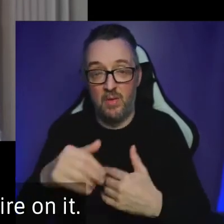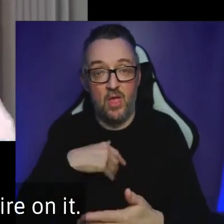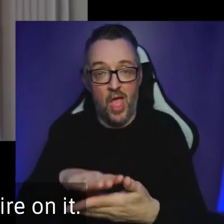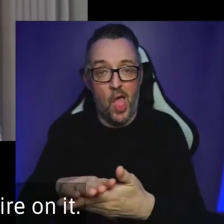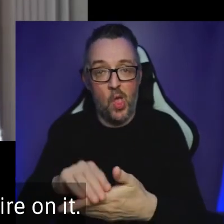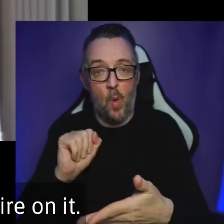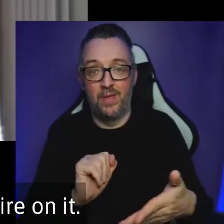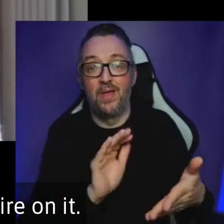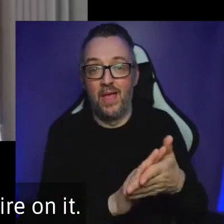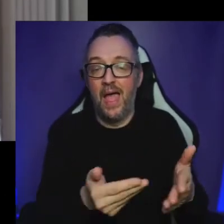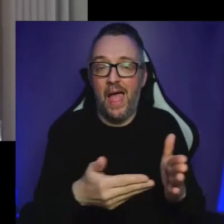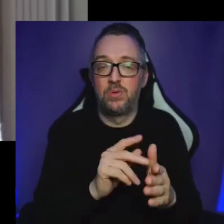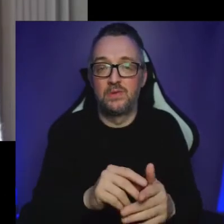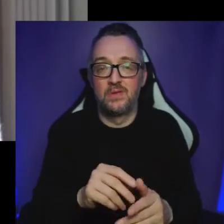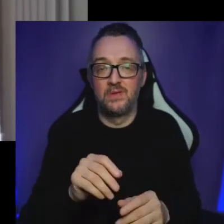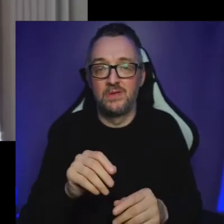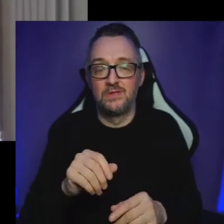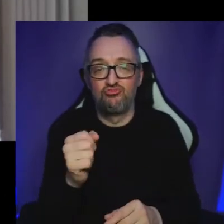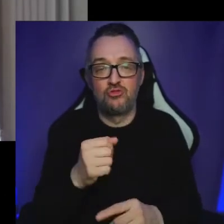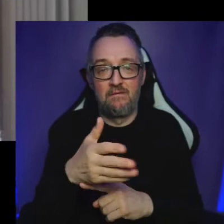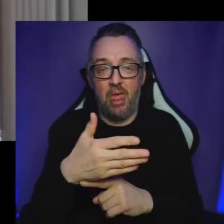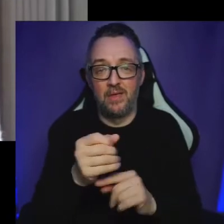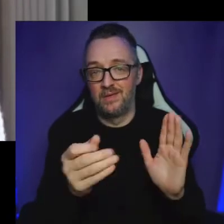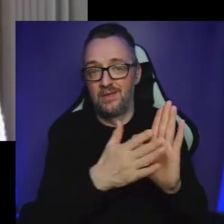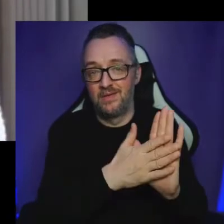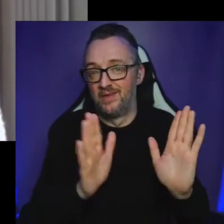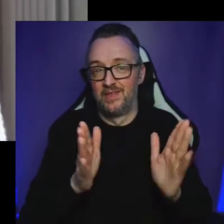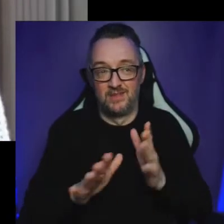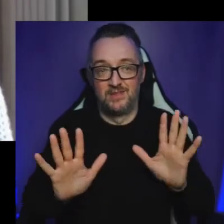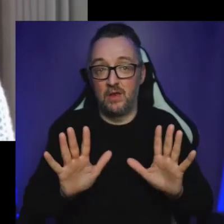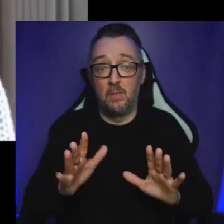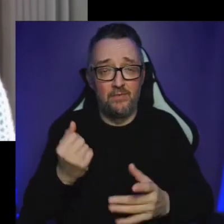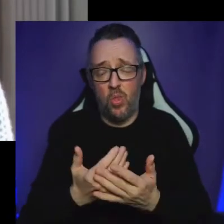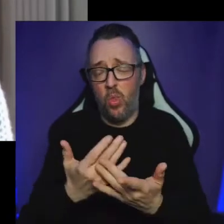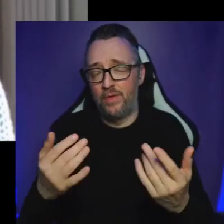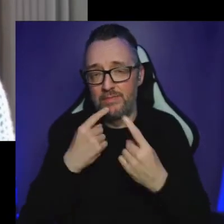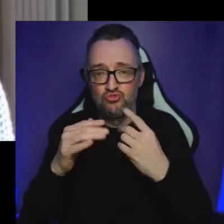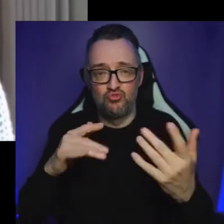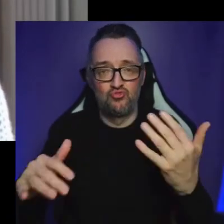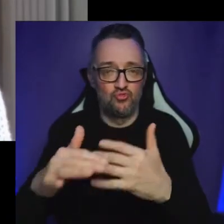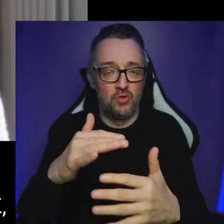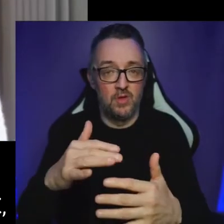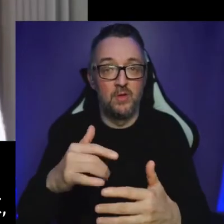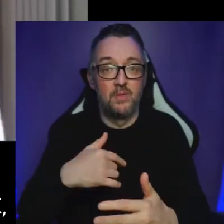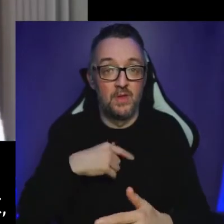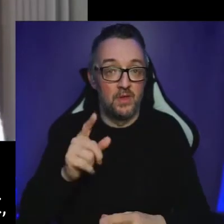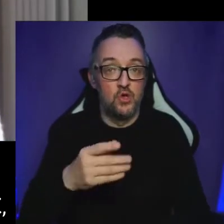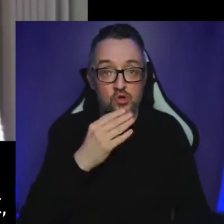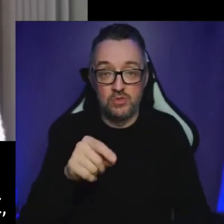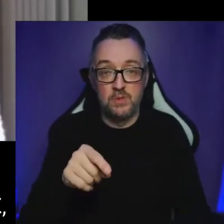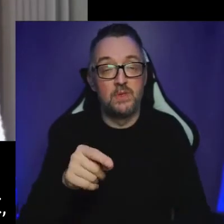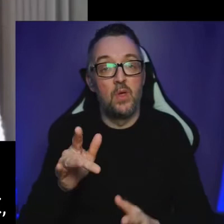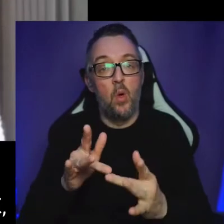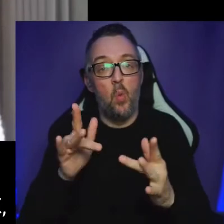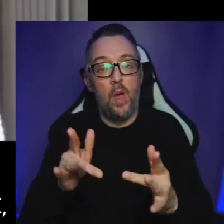a saltire on it. But all the information is there. There's loads out there. And I definitely make use of that. So the Web